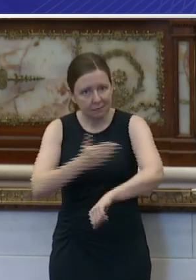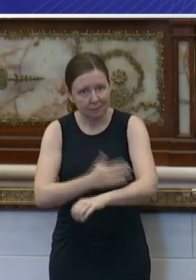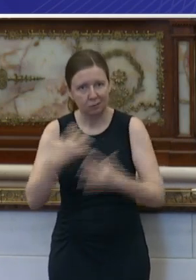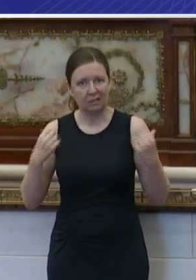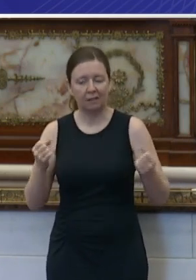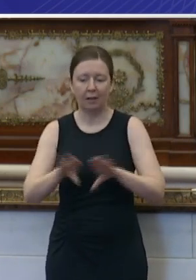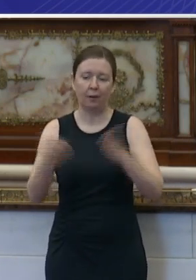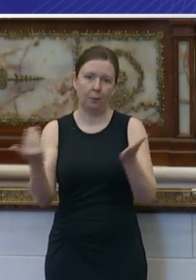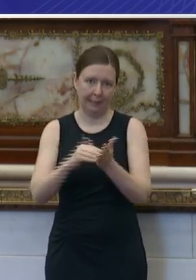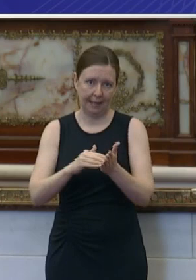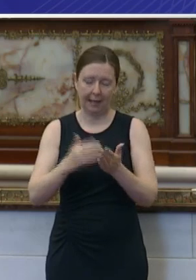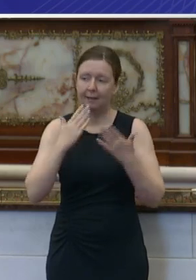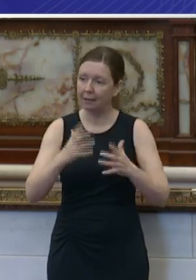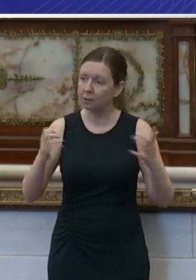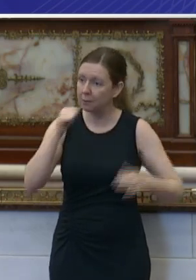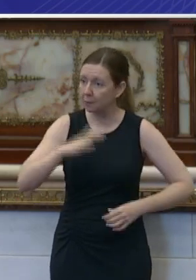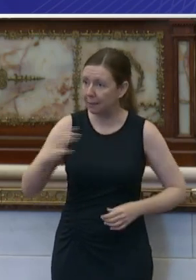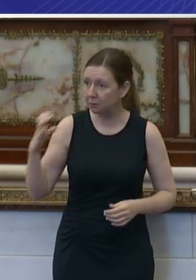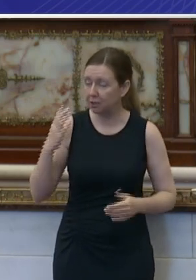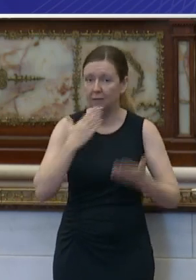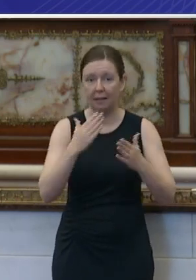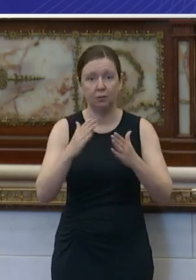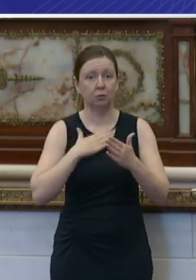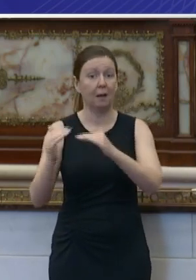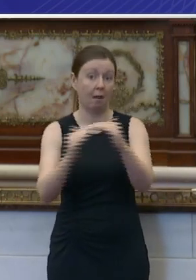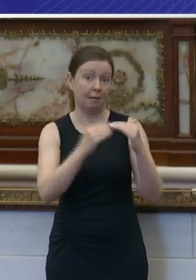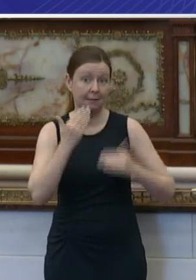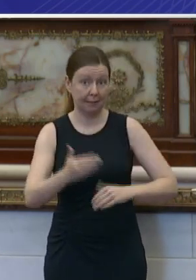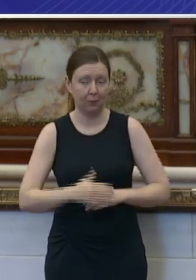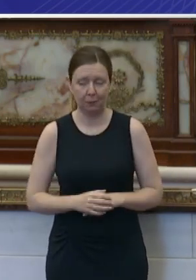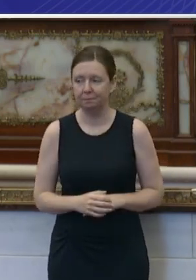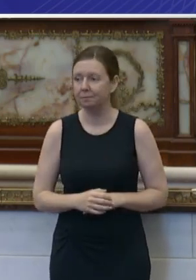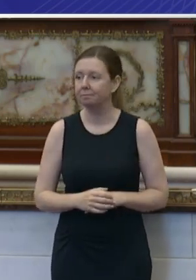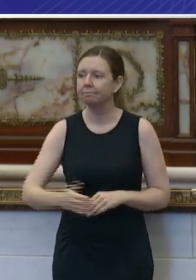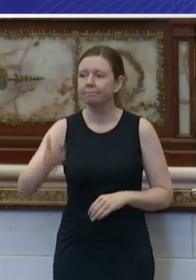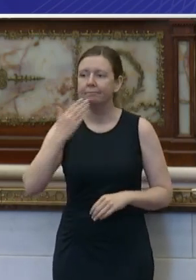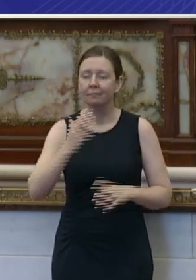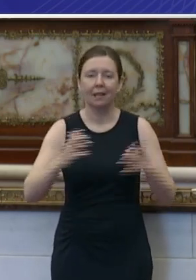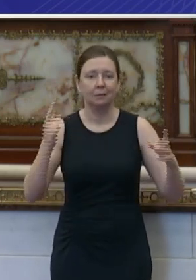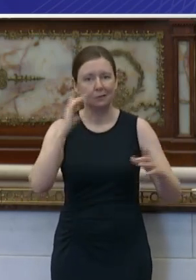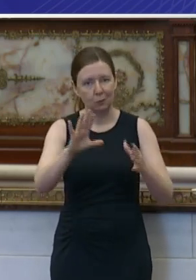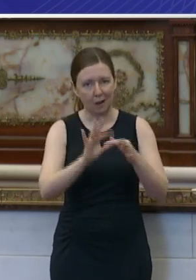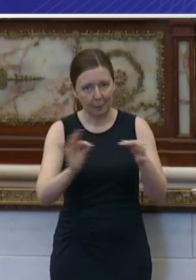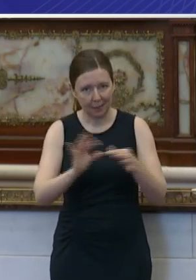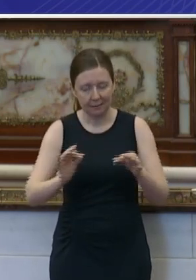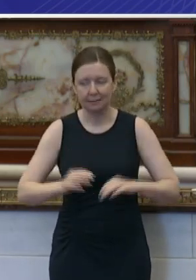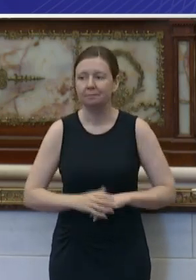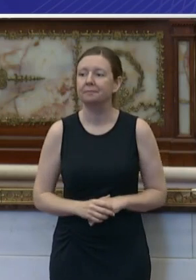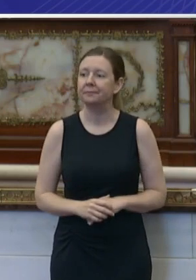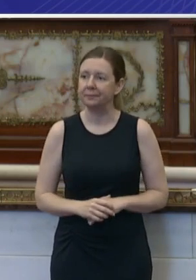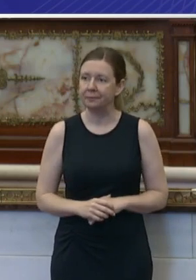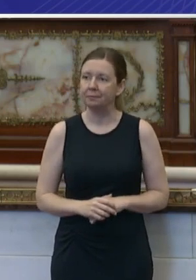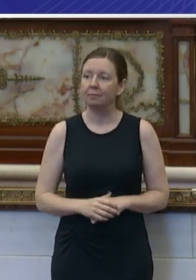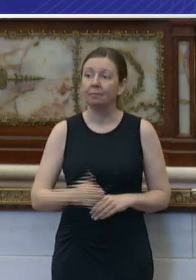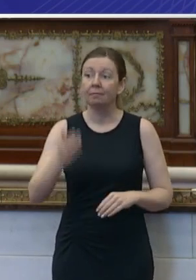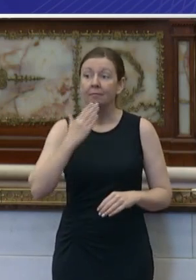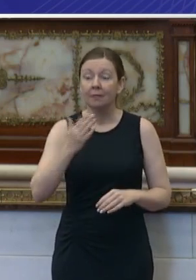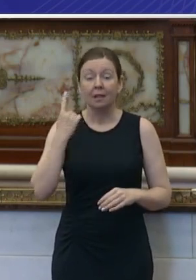you so much, Madam Chair, and thank you so much to my colleagues. Thank you very much for your comments.